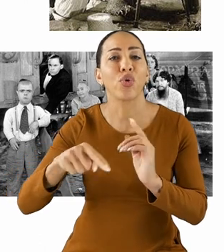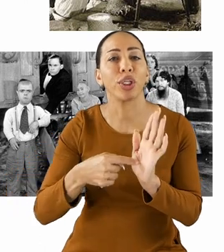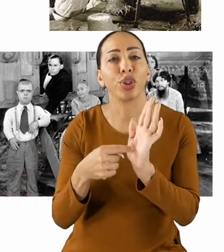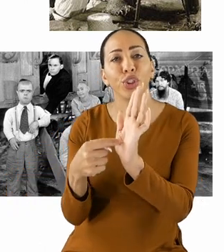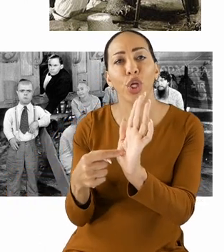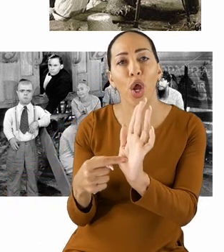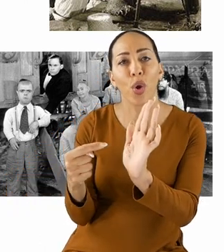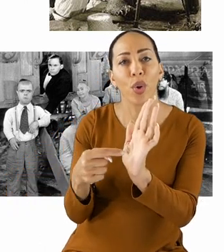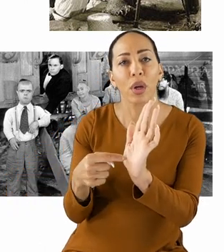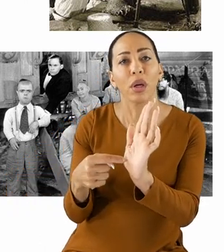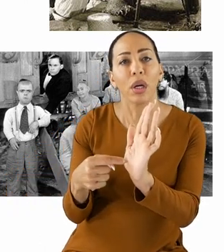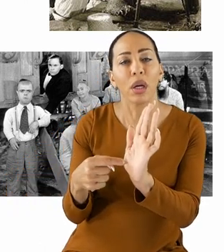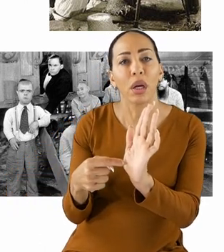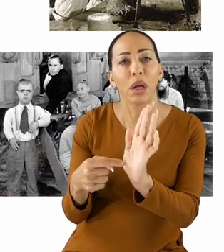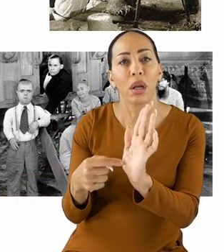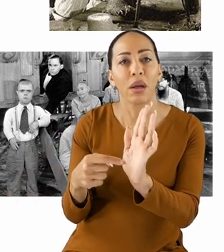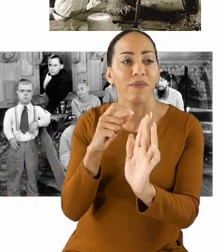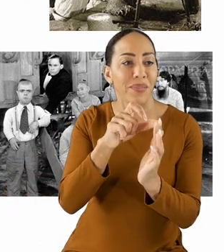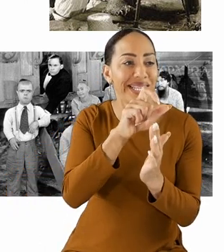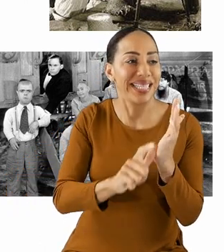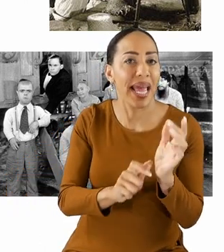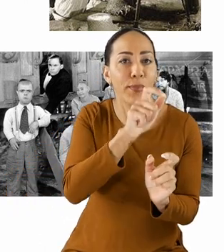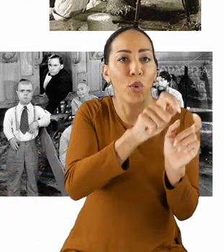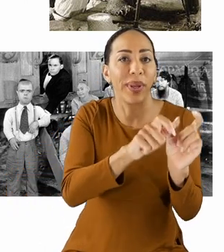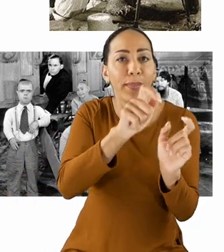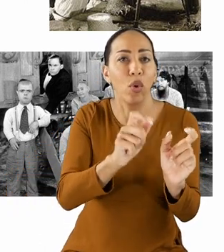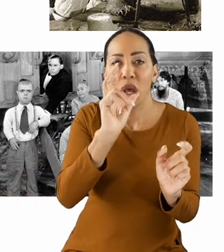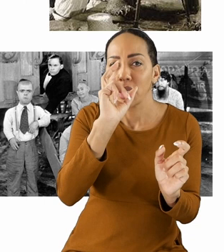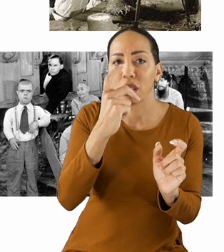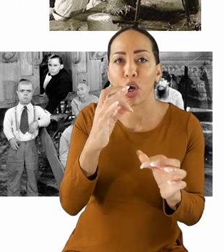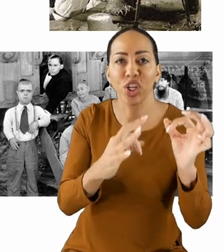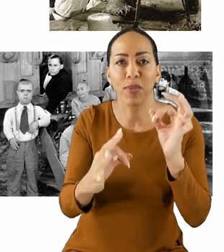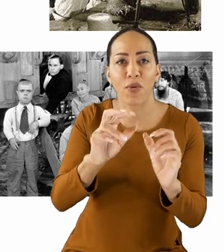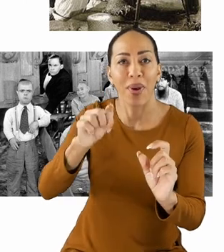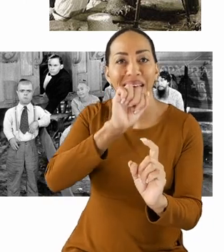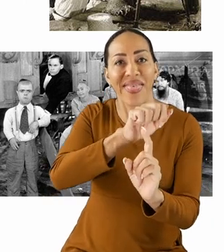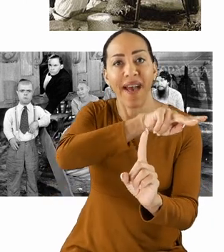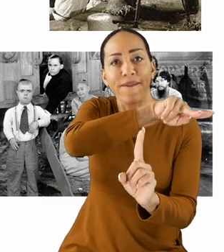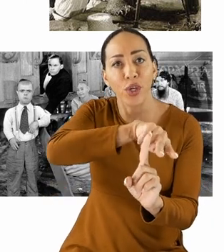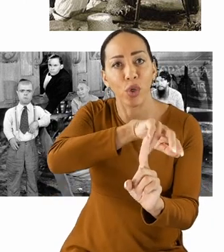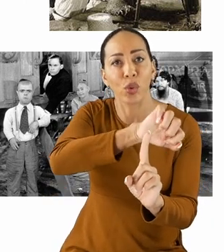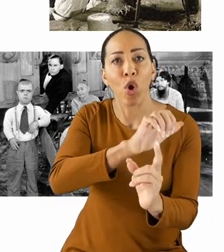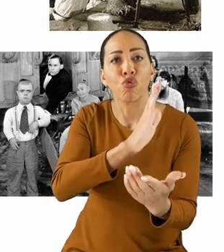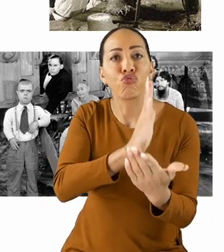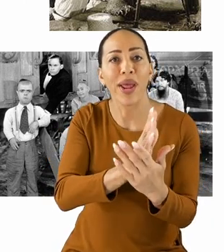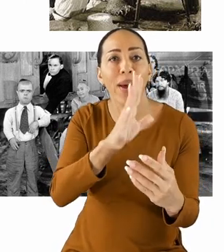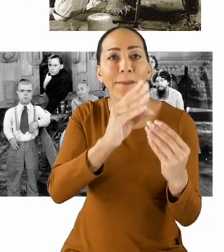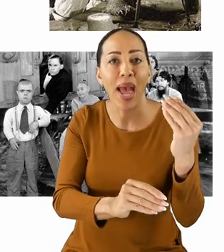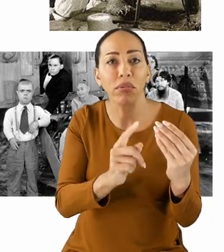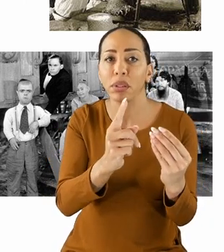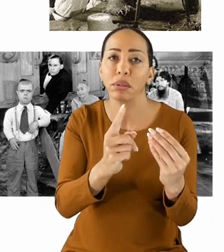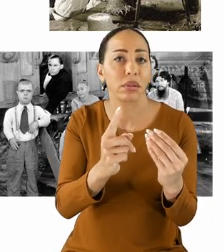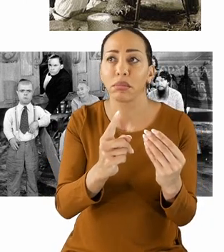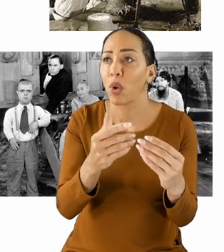know, was banned, but it also was trying to show life from the excluded of a number of circus performers